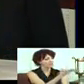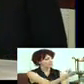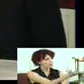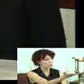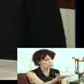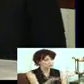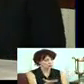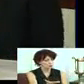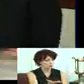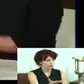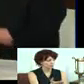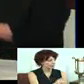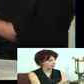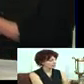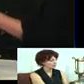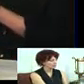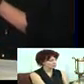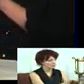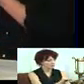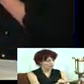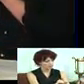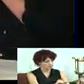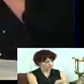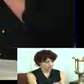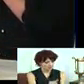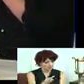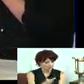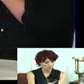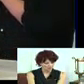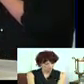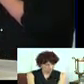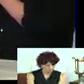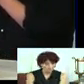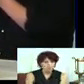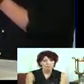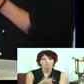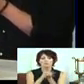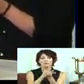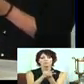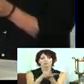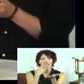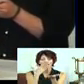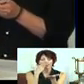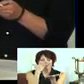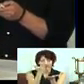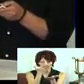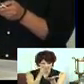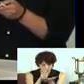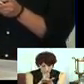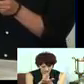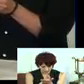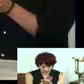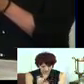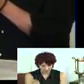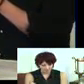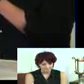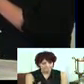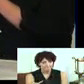In a like manner, he took the cup, raised it up, gave thanks and praise, passed the cup around and